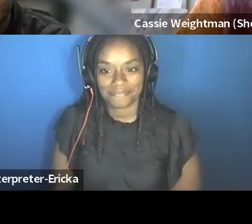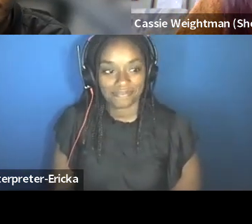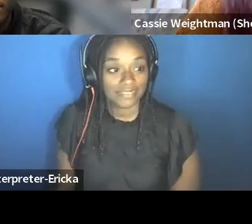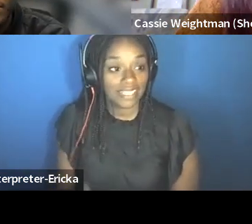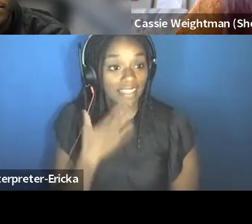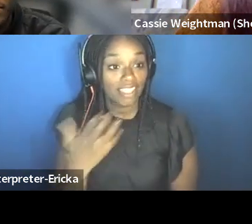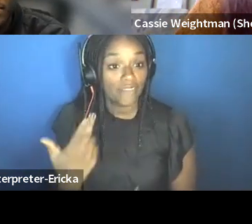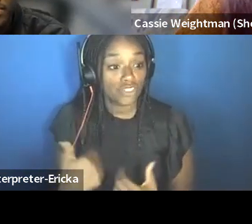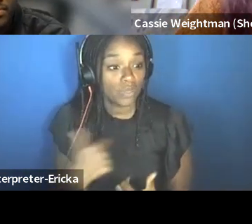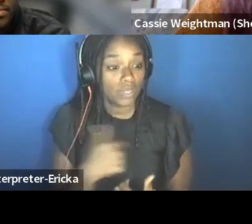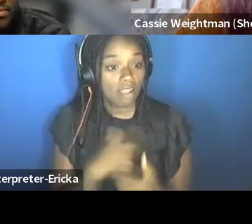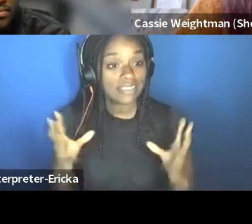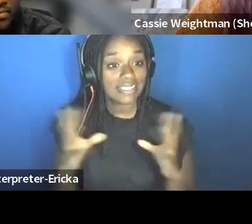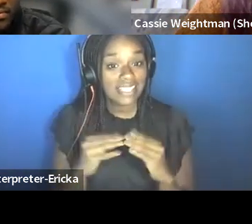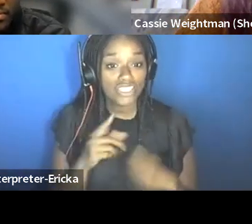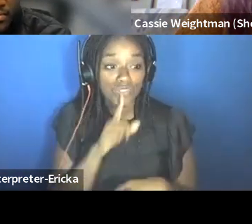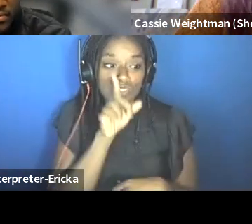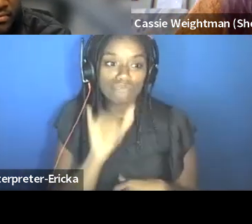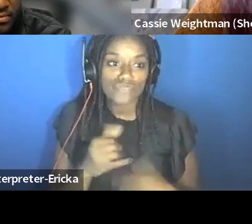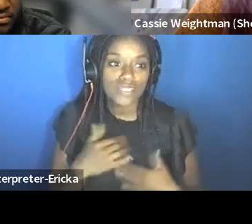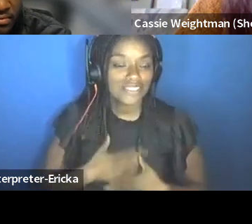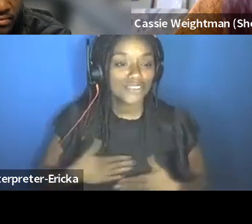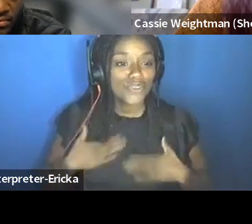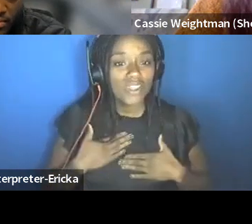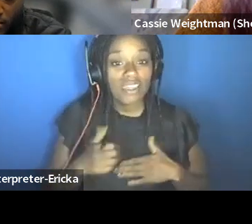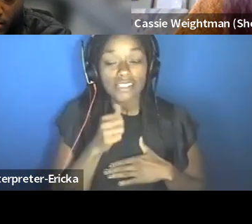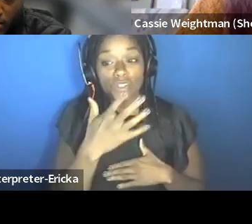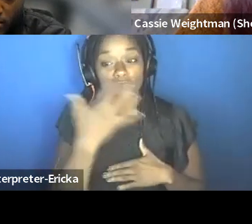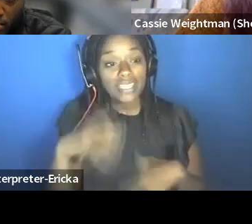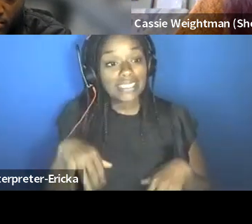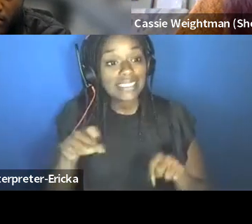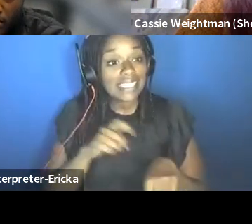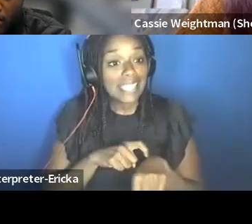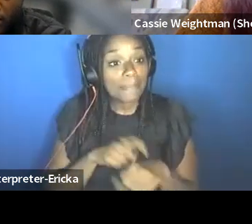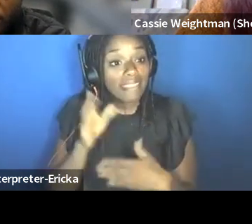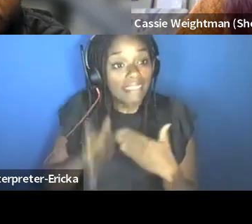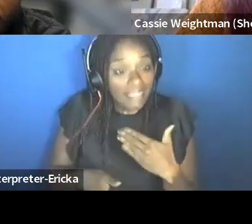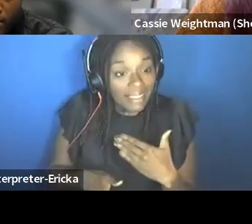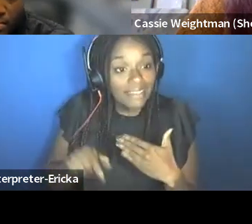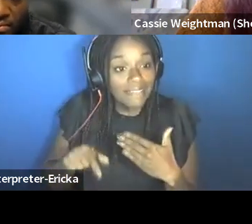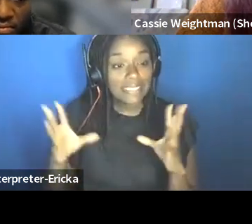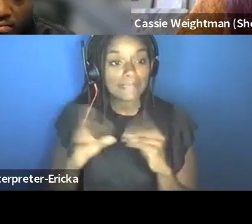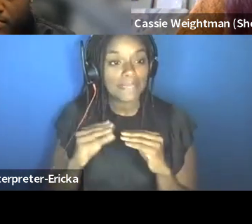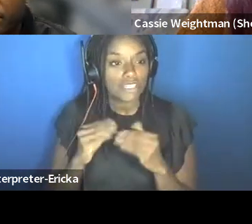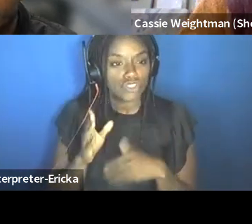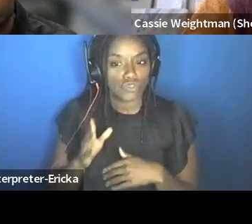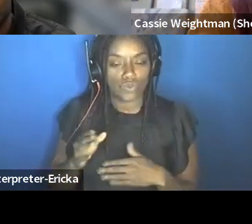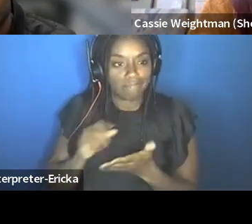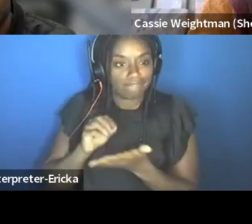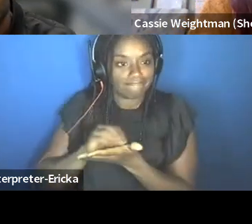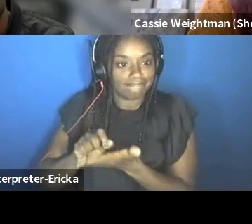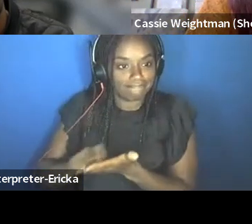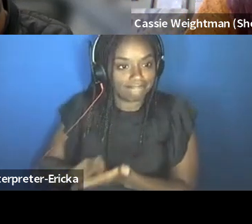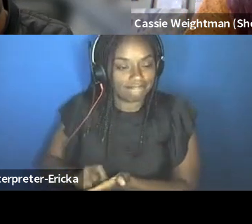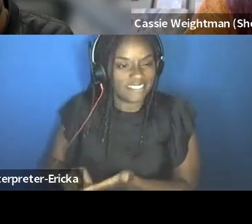Thank you all for joining our session. We've really enjoyed it. Don't forget to take time at the end of this session to complete the short evaluation and let